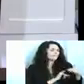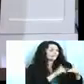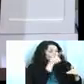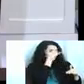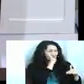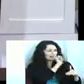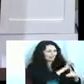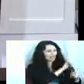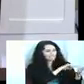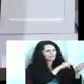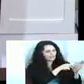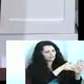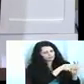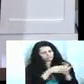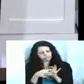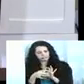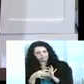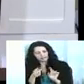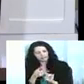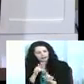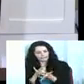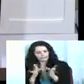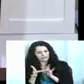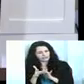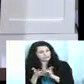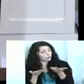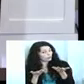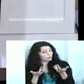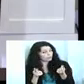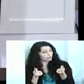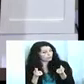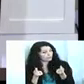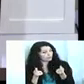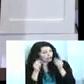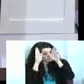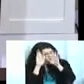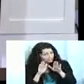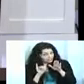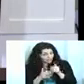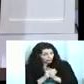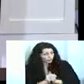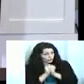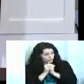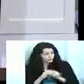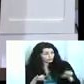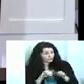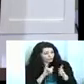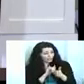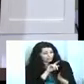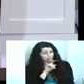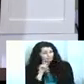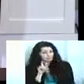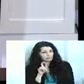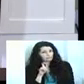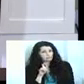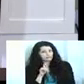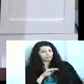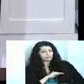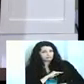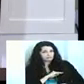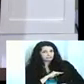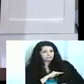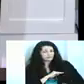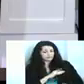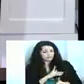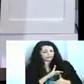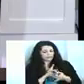with Jesus. Is that what our worship does on Sunday? Does it reconnect us with ourselves and with